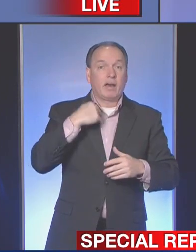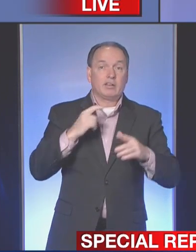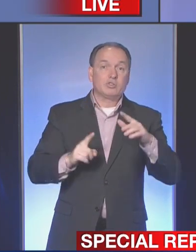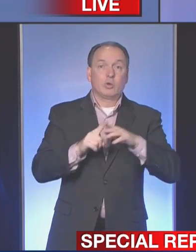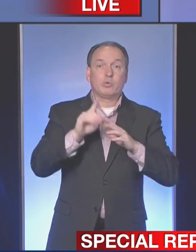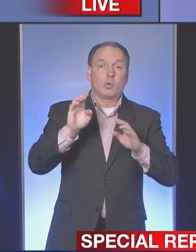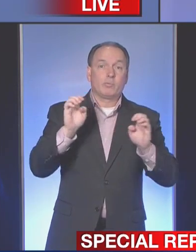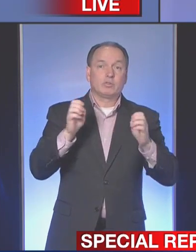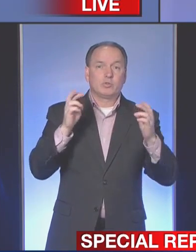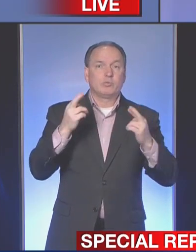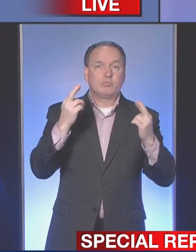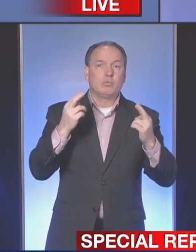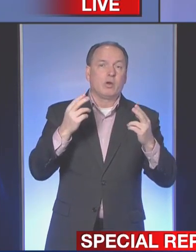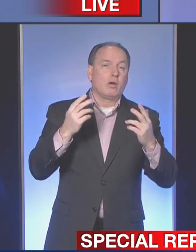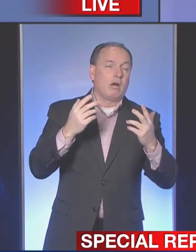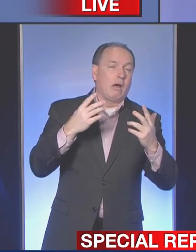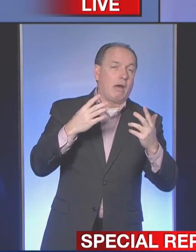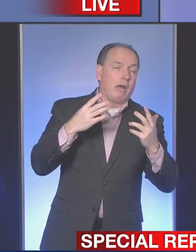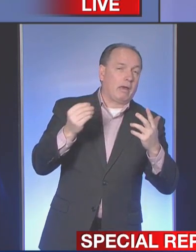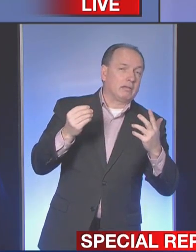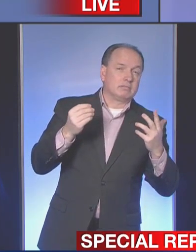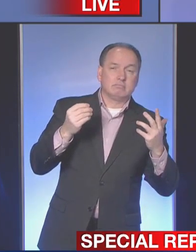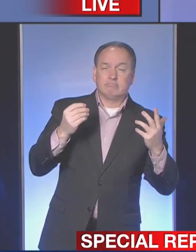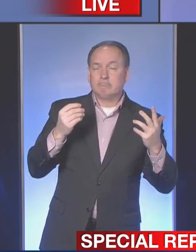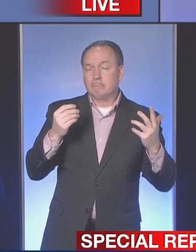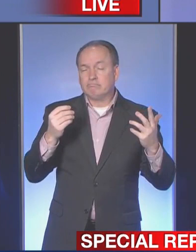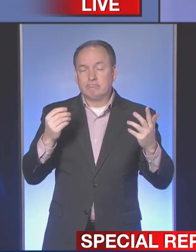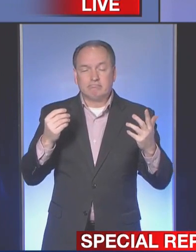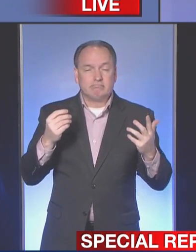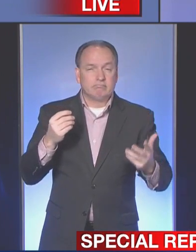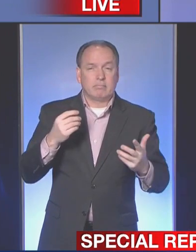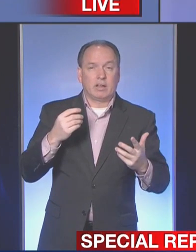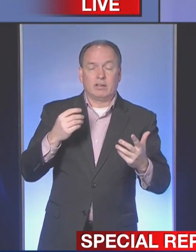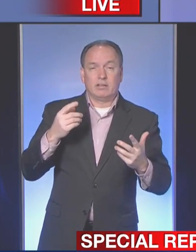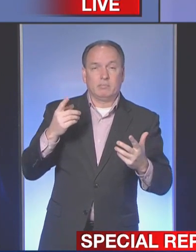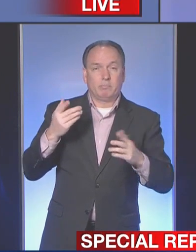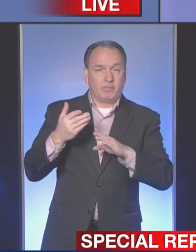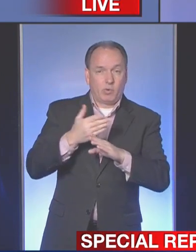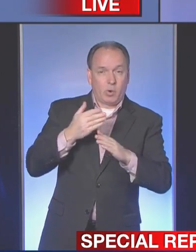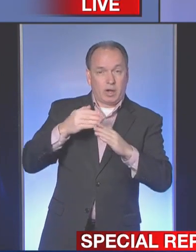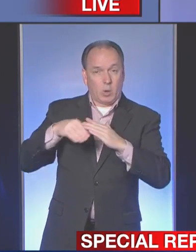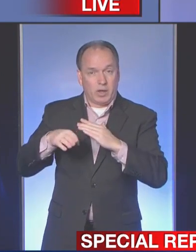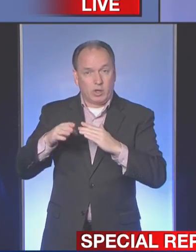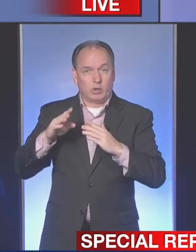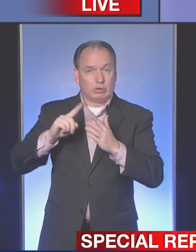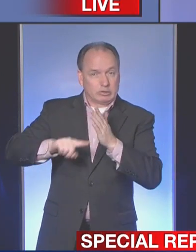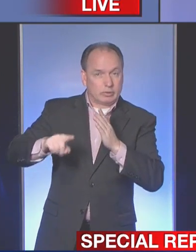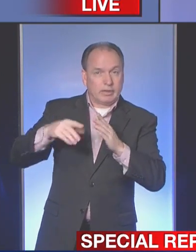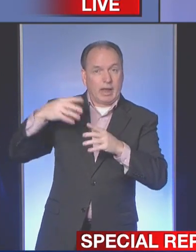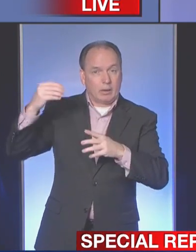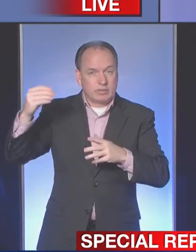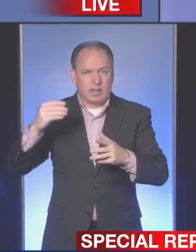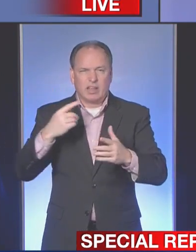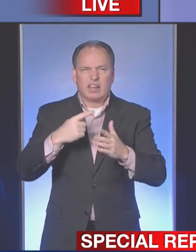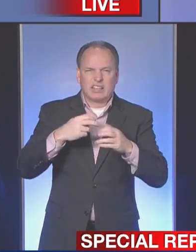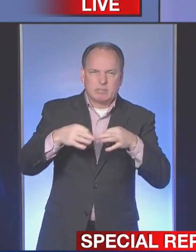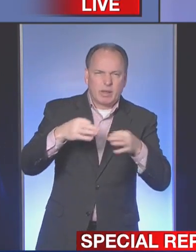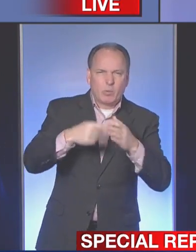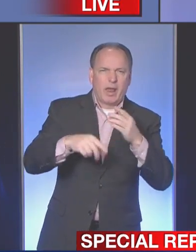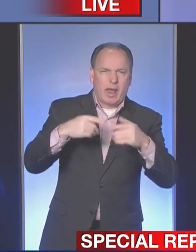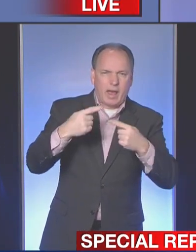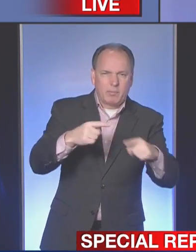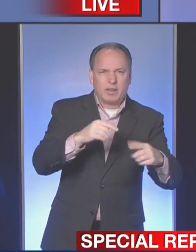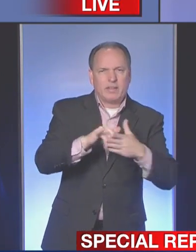but I hadn't been tested yet. What would be the process there? Would I actually get inside? Would I be screened in the parking lot and sent somewhere else? Just explain to me what would happen in that